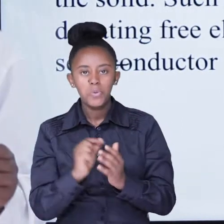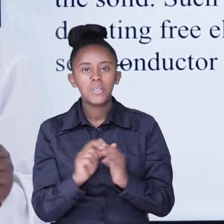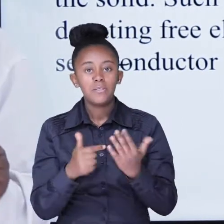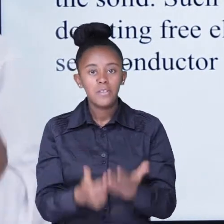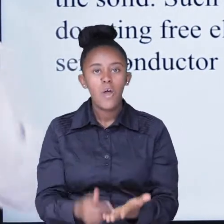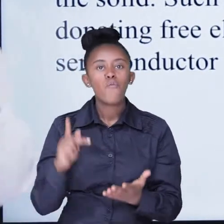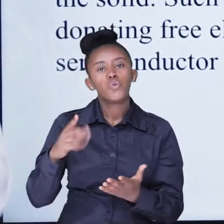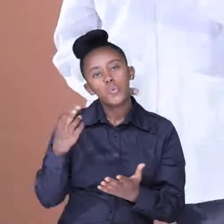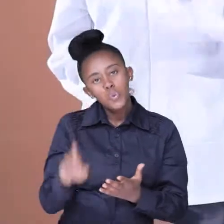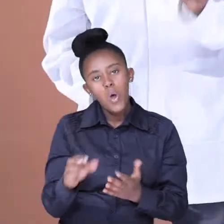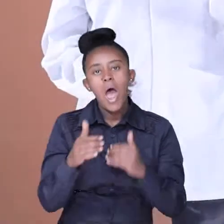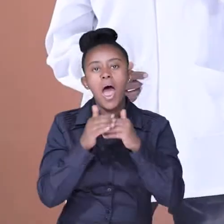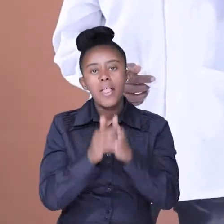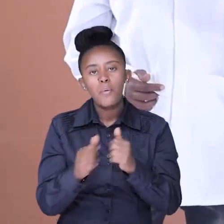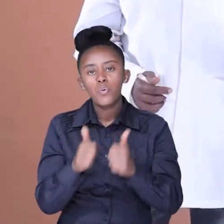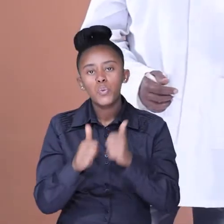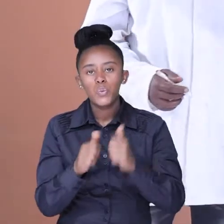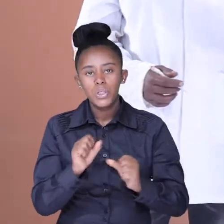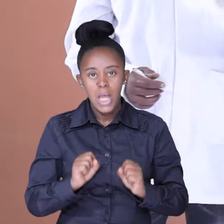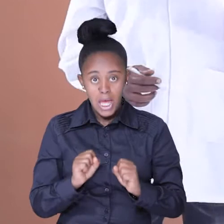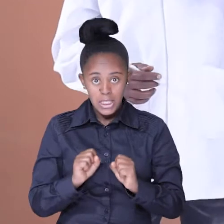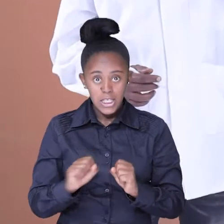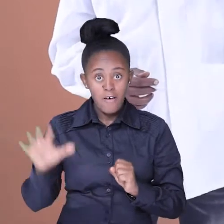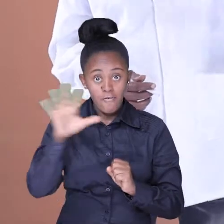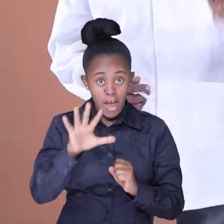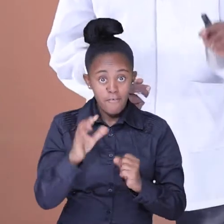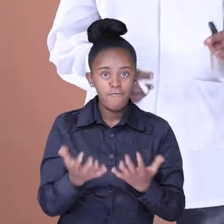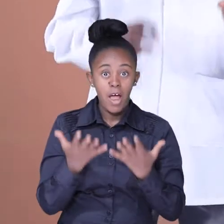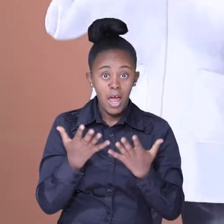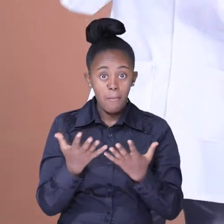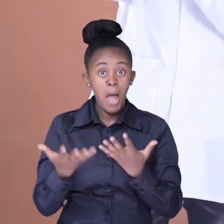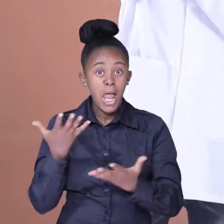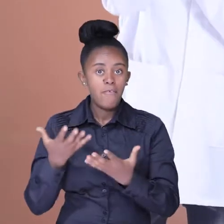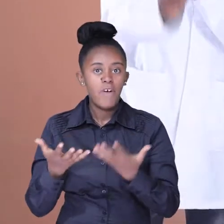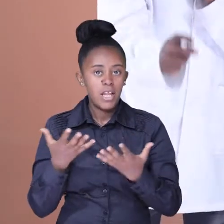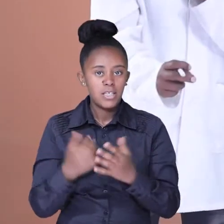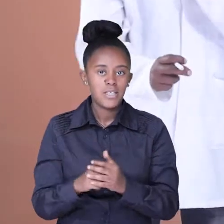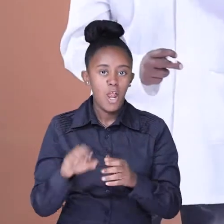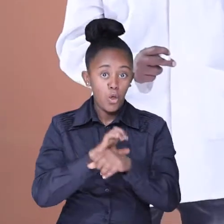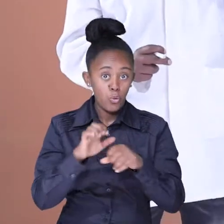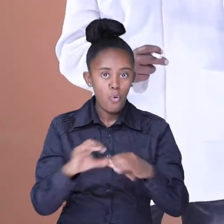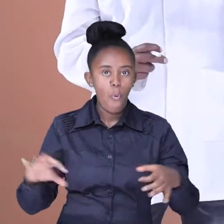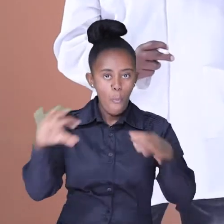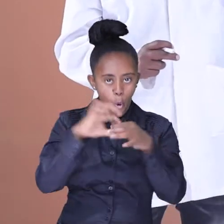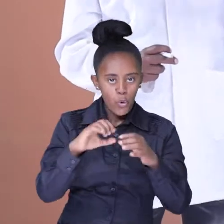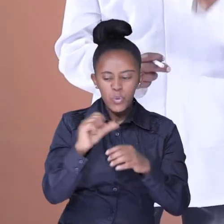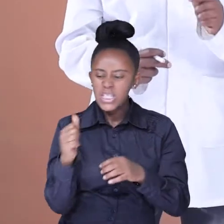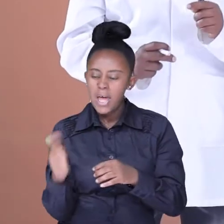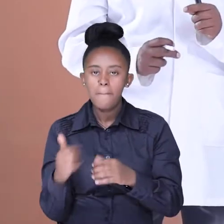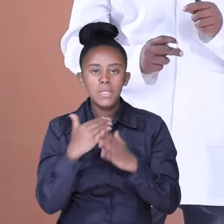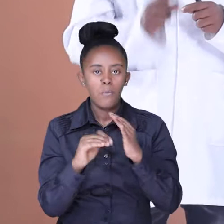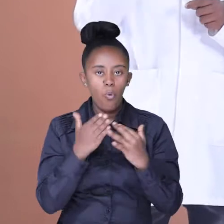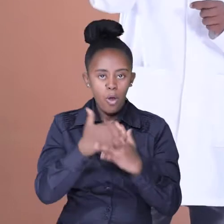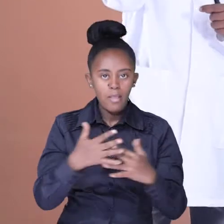atom or an atom which have 5 valence electron in outermost shell form a bond with some